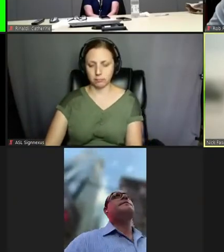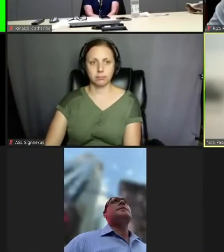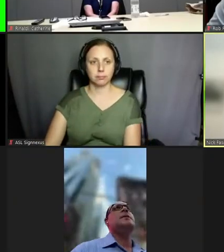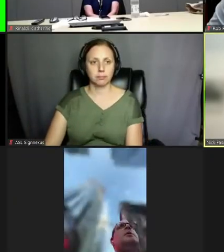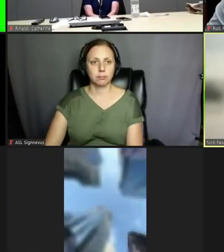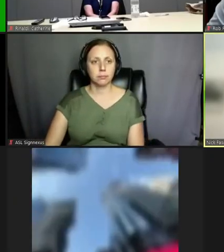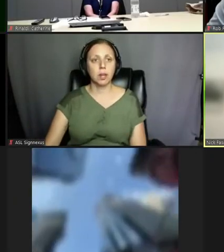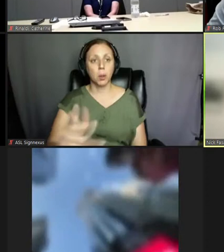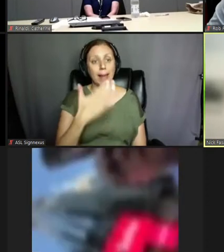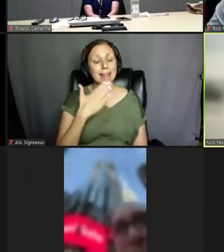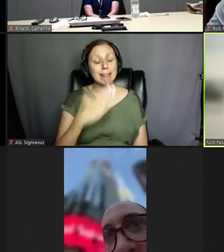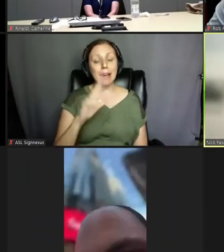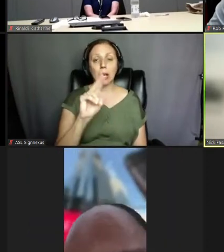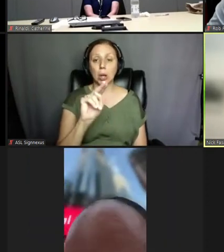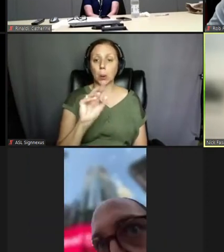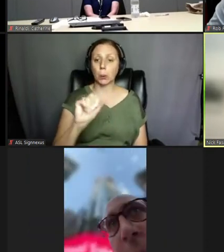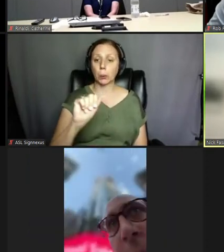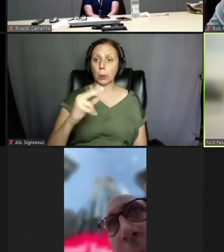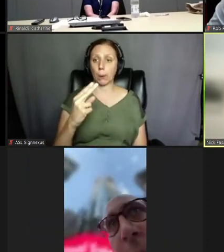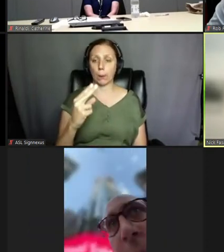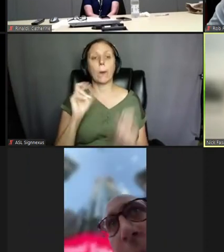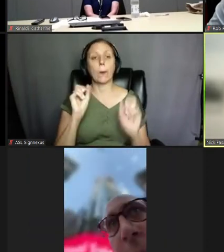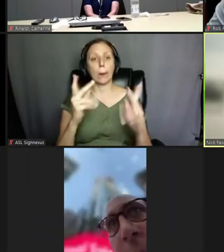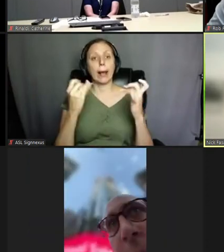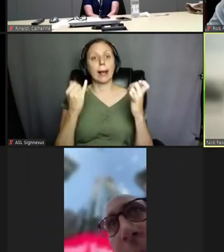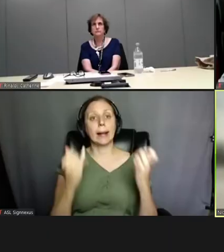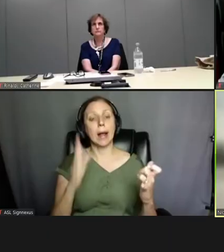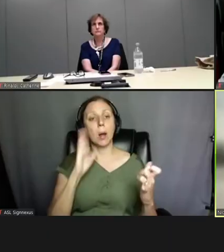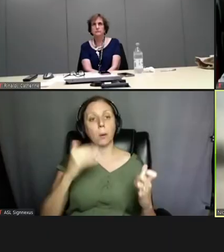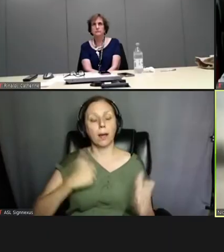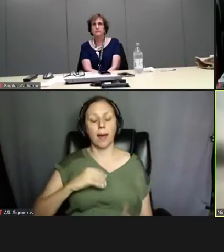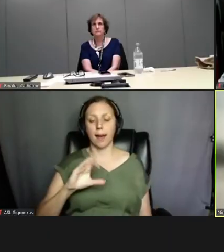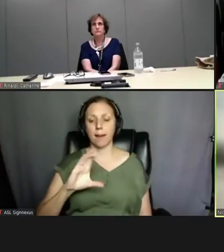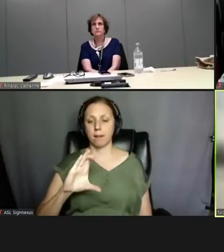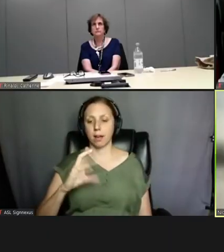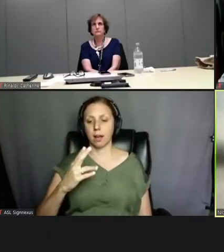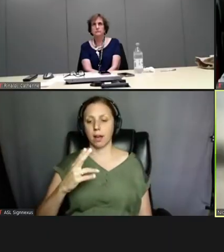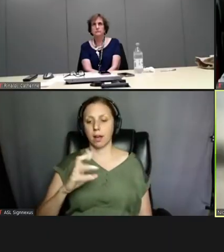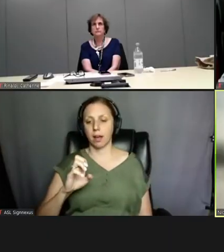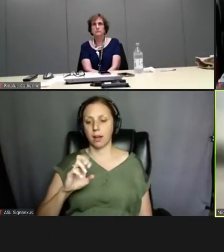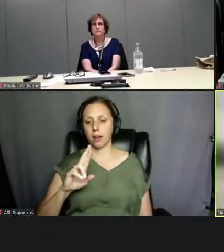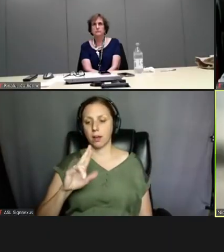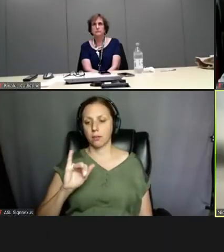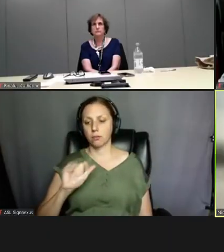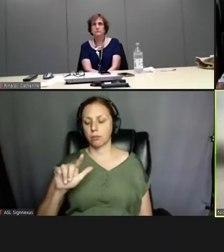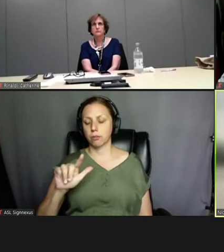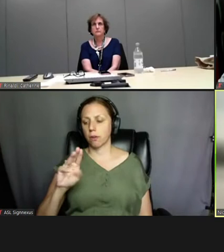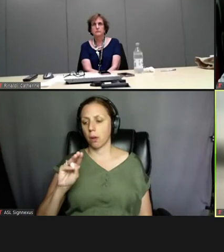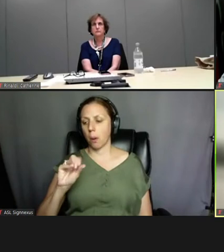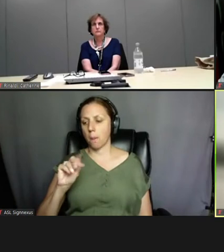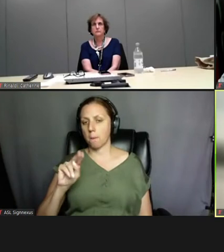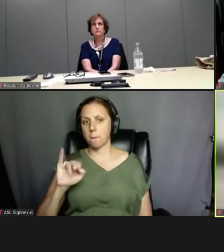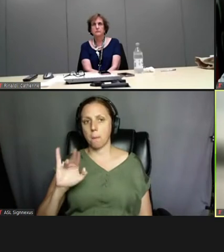Thank you, Noah. Okay, so now we're going to have Cheryl Moyne, followed by Amy Greenholz.